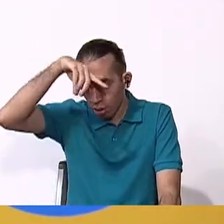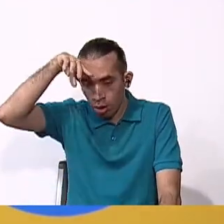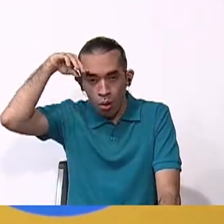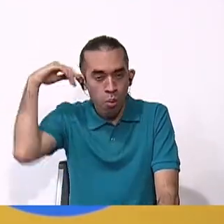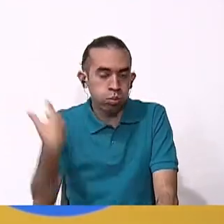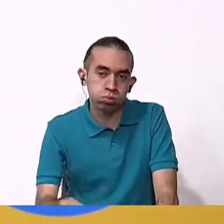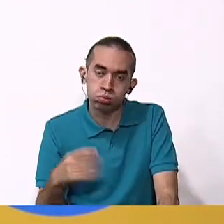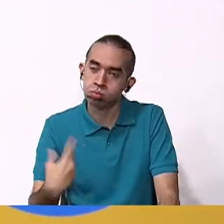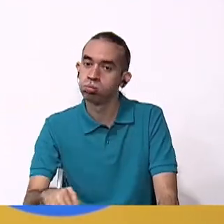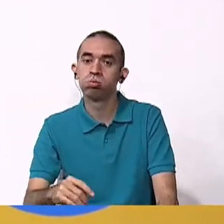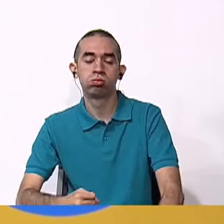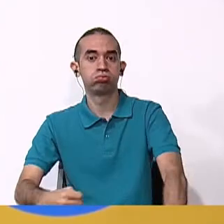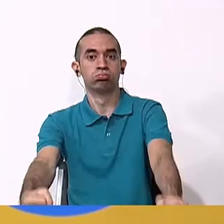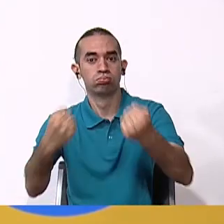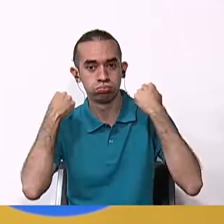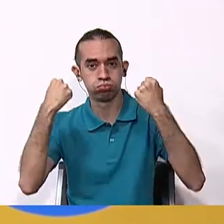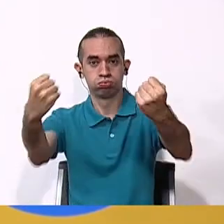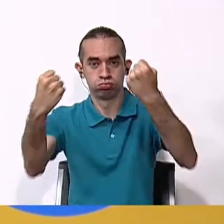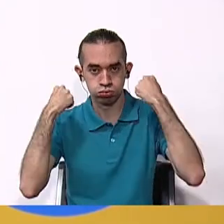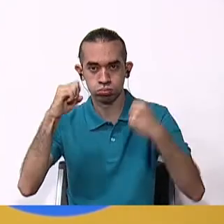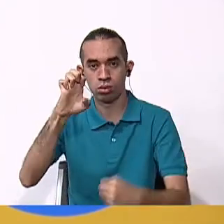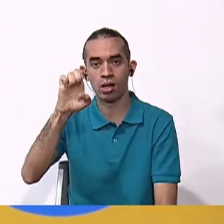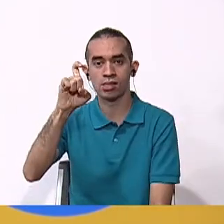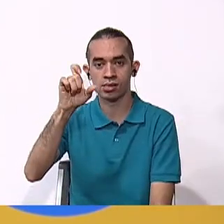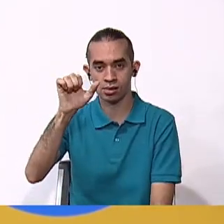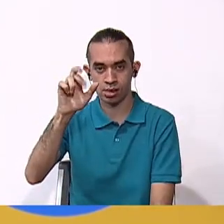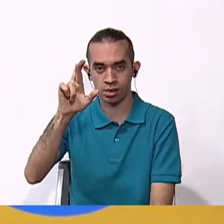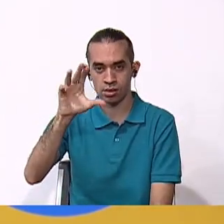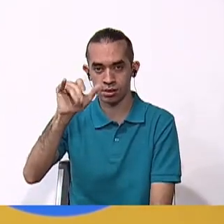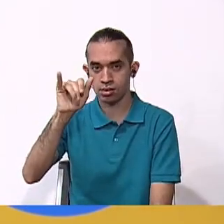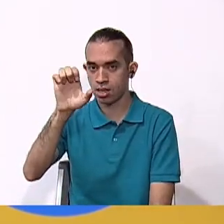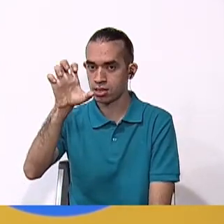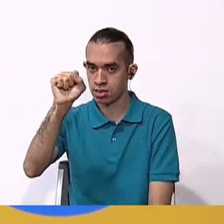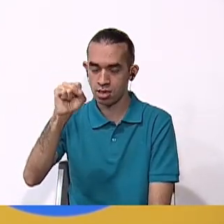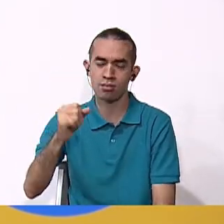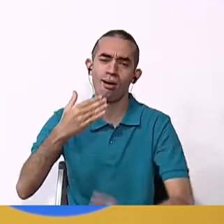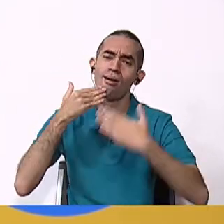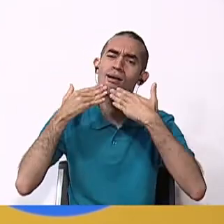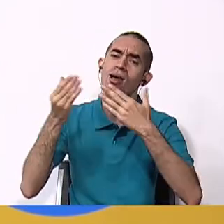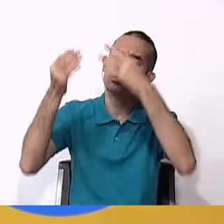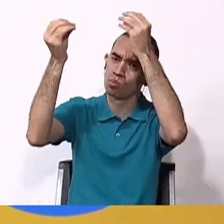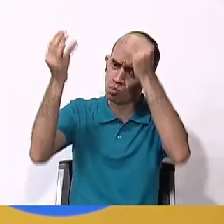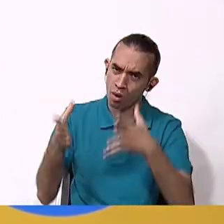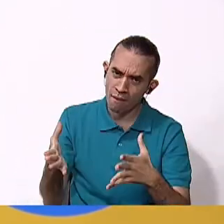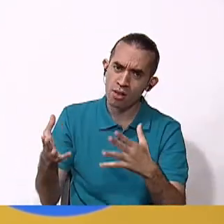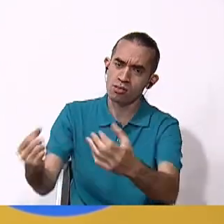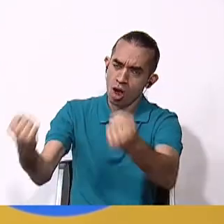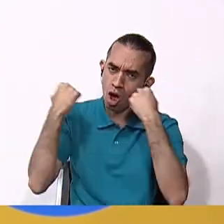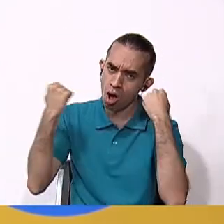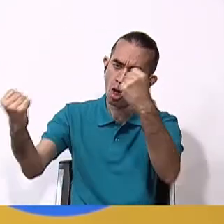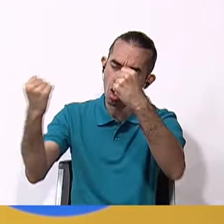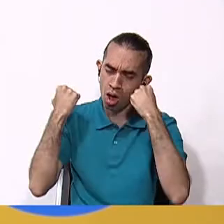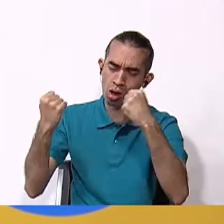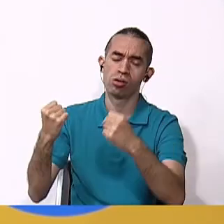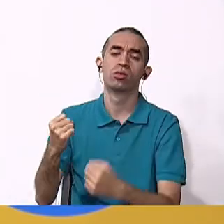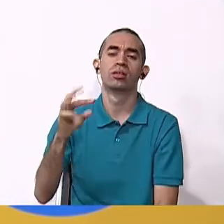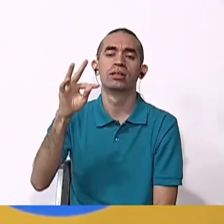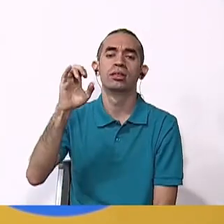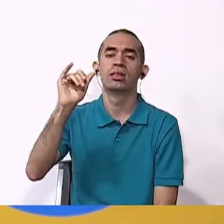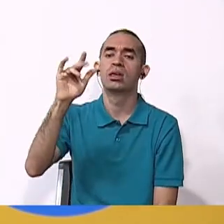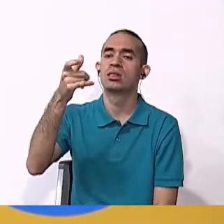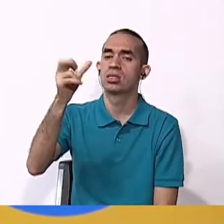Jack. Good exercises. Thank you to the teacher of physical education. Very